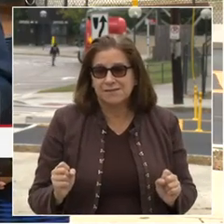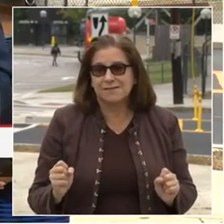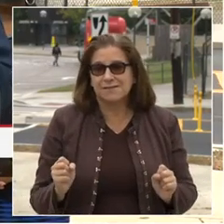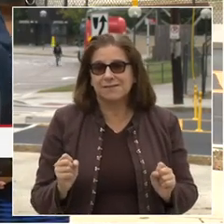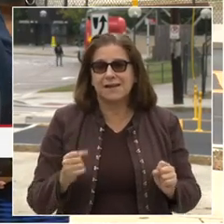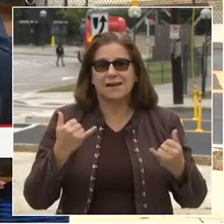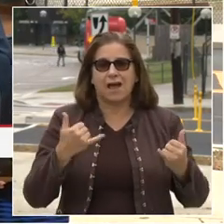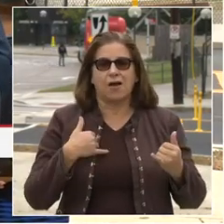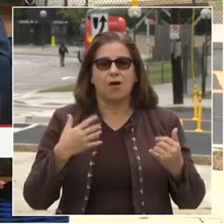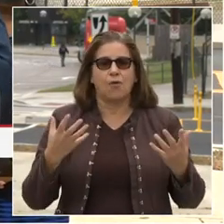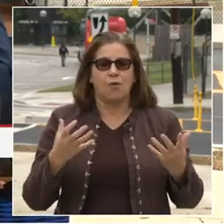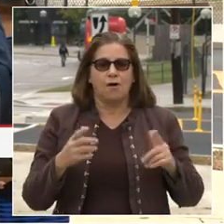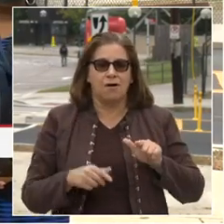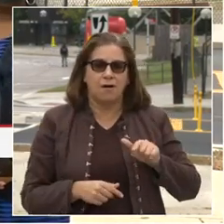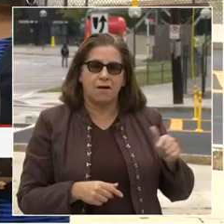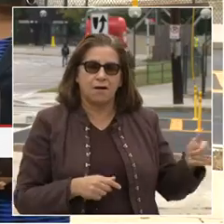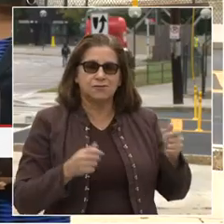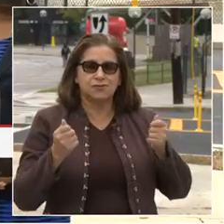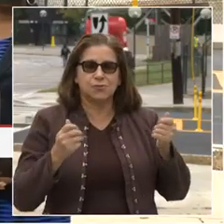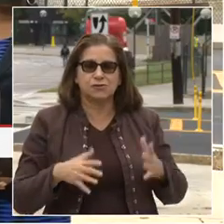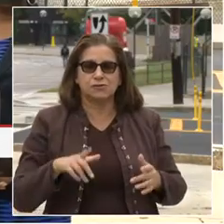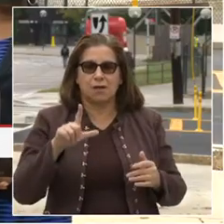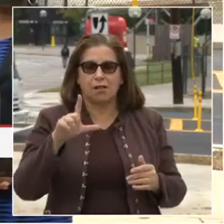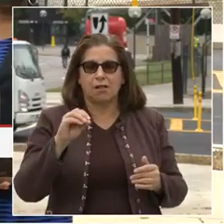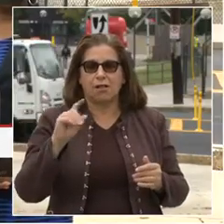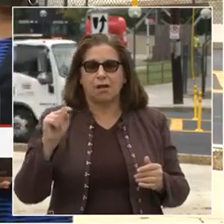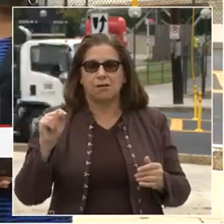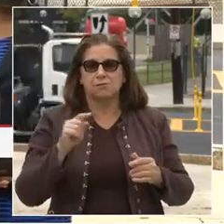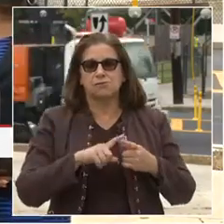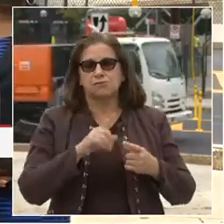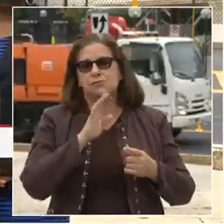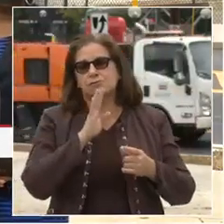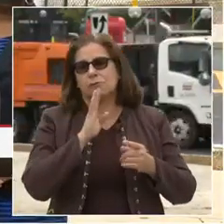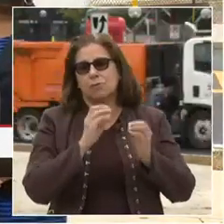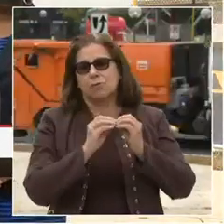some comments, and then we'll take some questions.